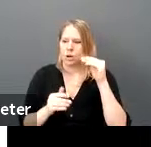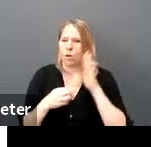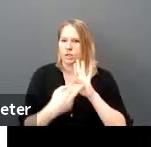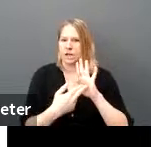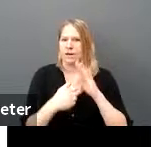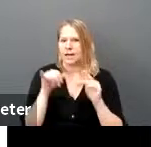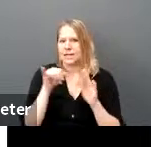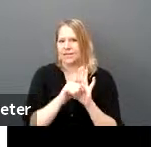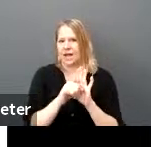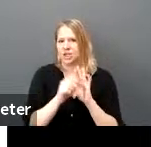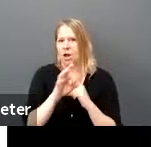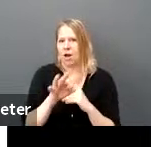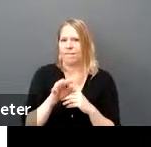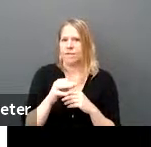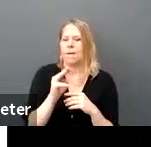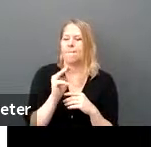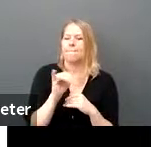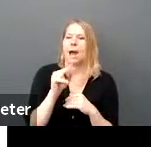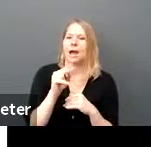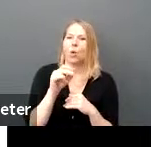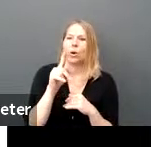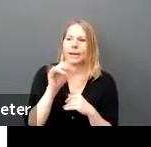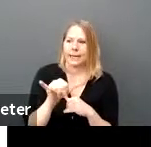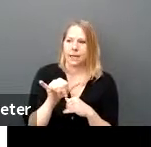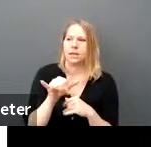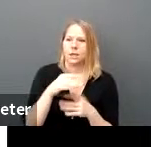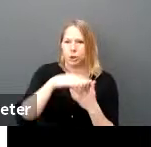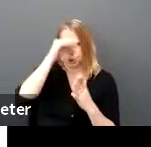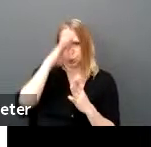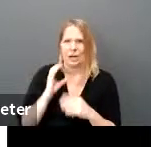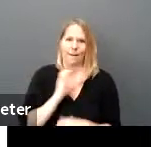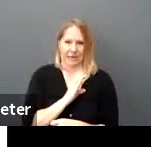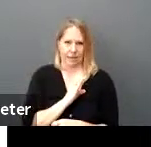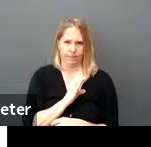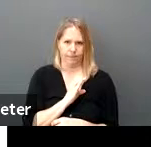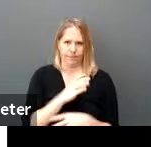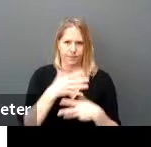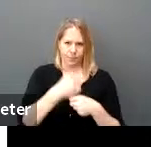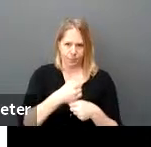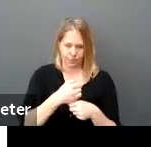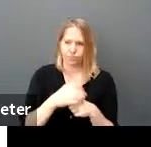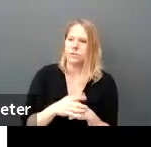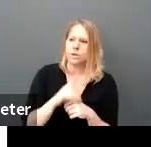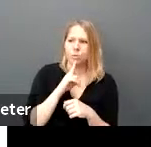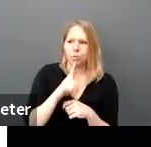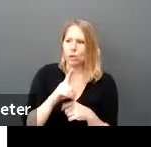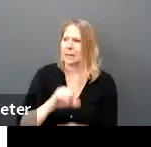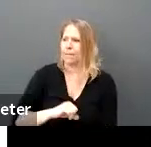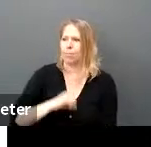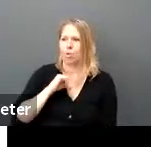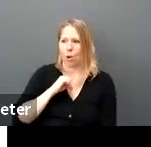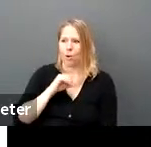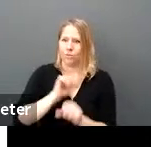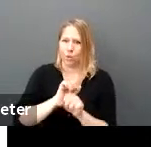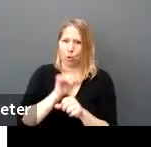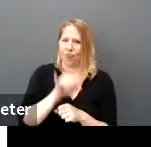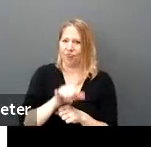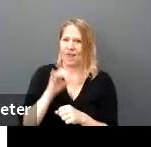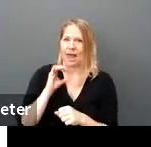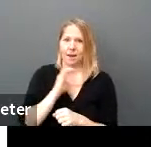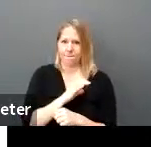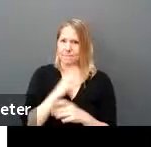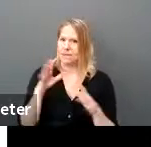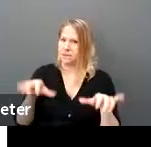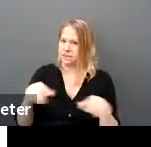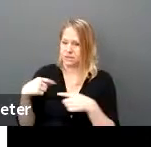of identification of minority student committee. And so one of the things that I'm very, very proud of the work that that committee has already